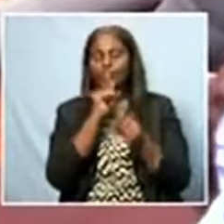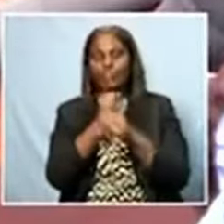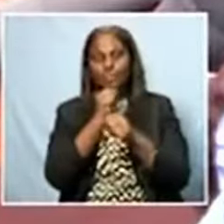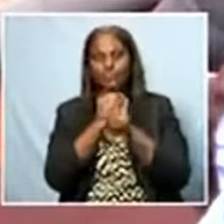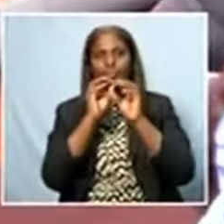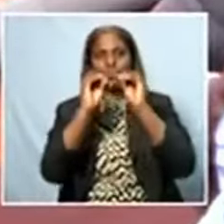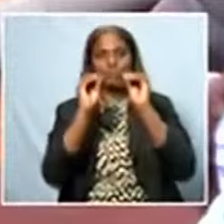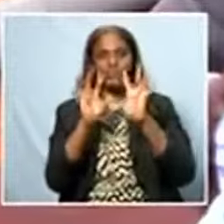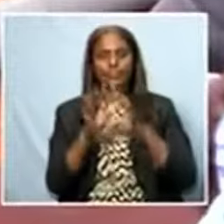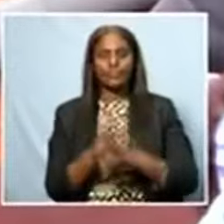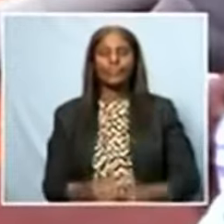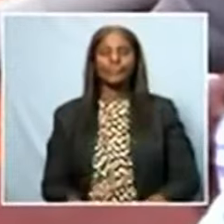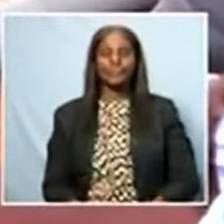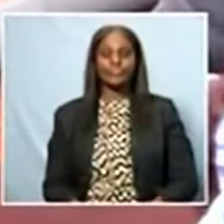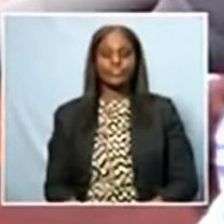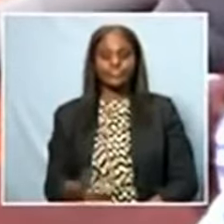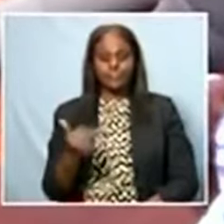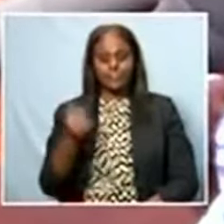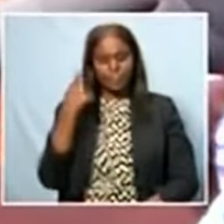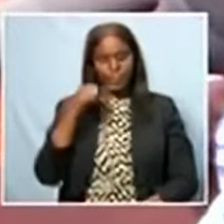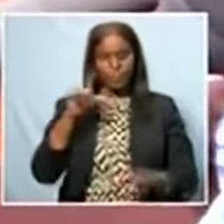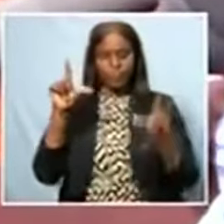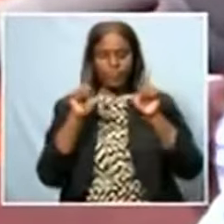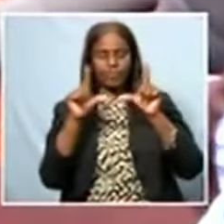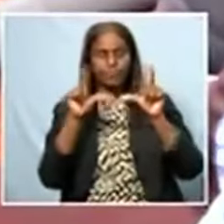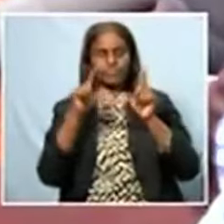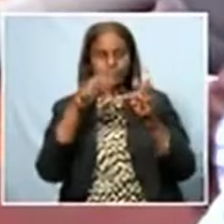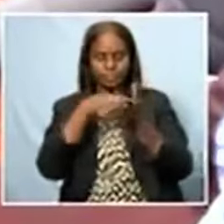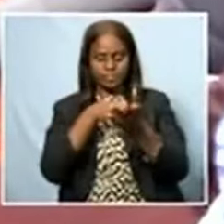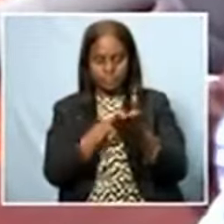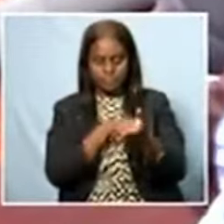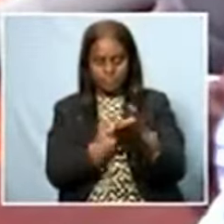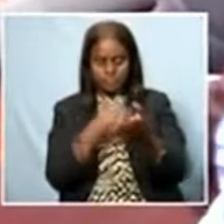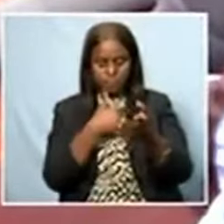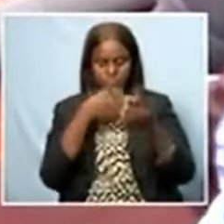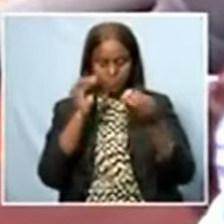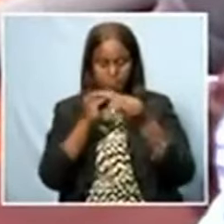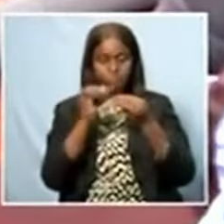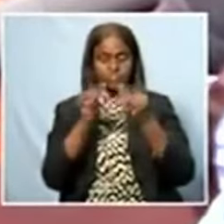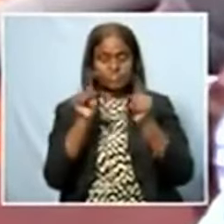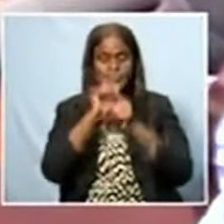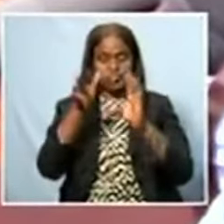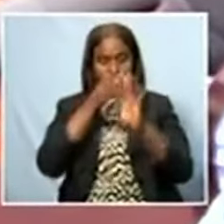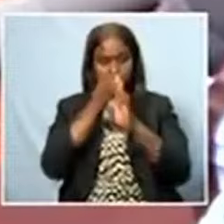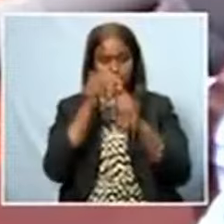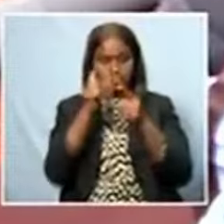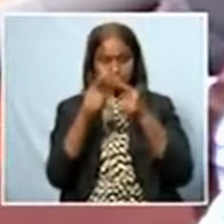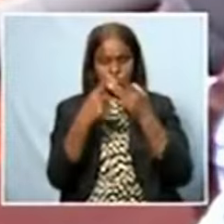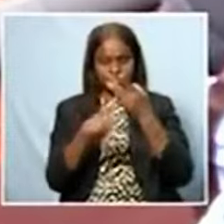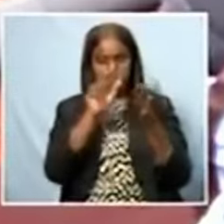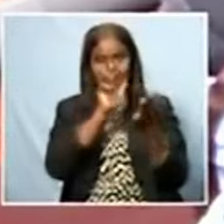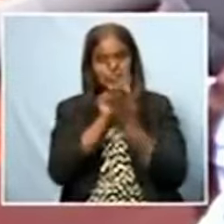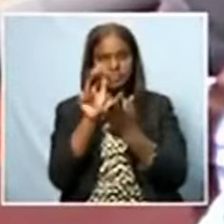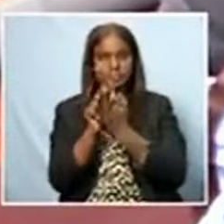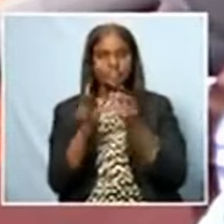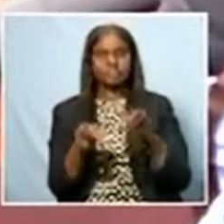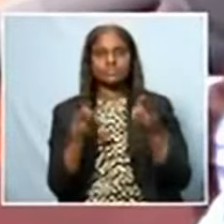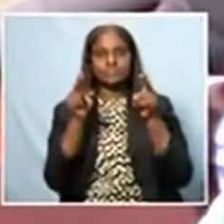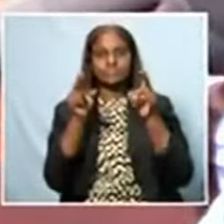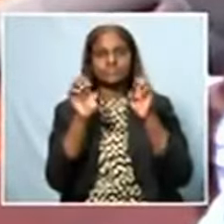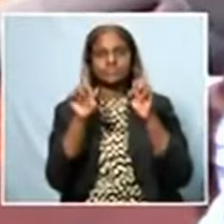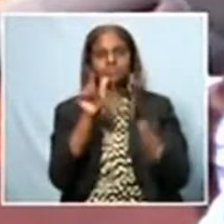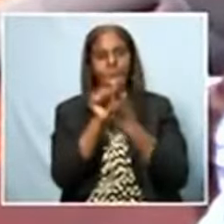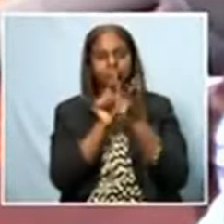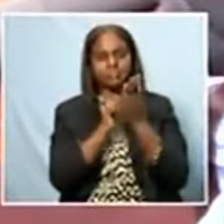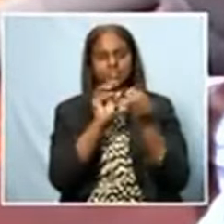teacher. So the need for licensure exam has been further underscored by the enactment of the Higher Education Act number